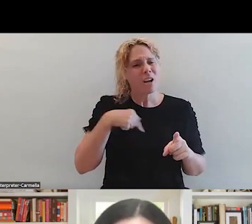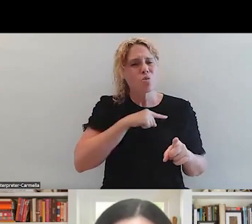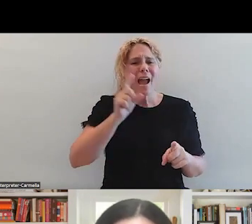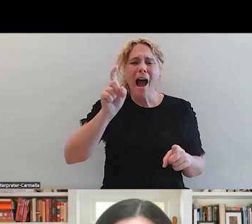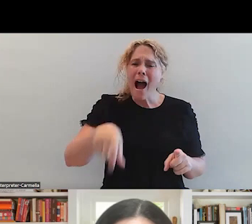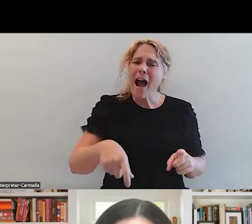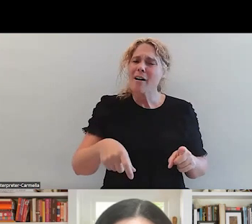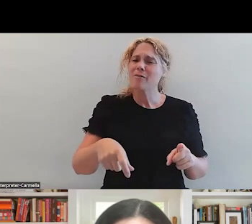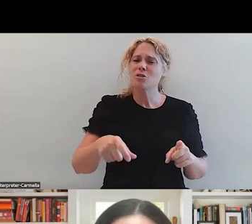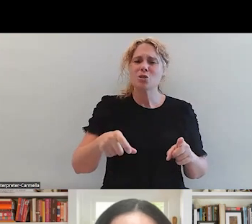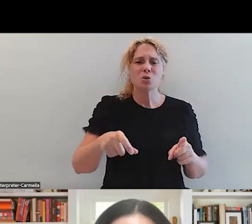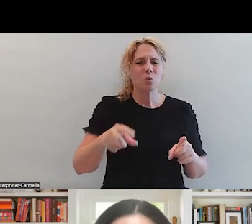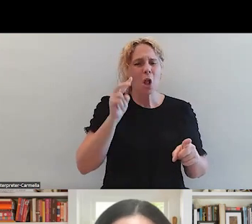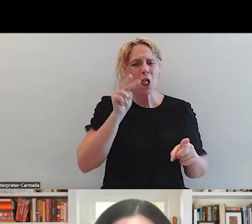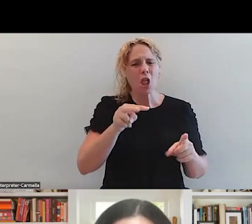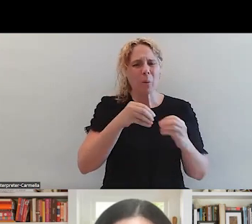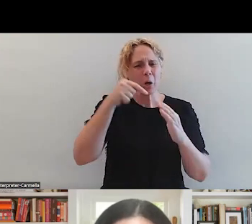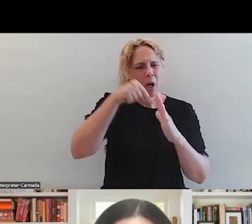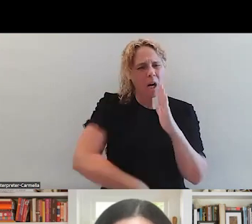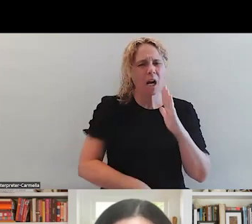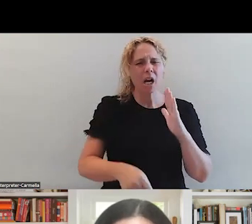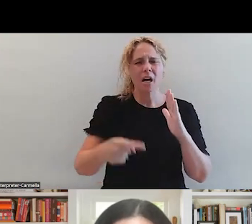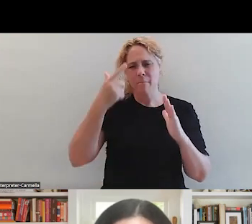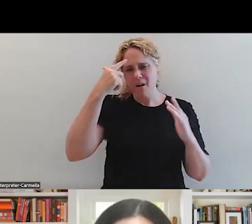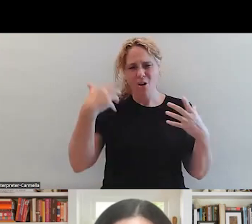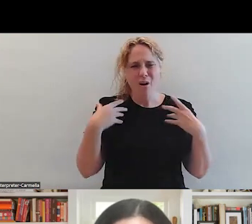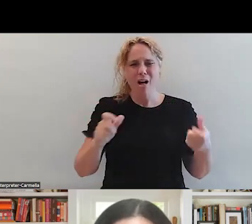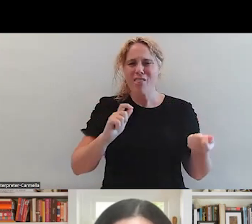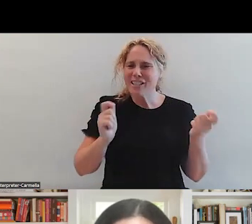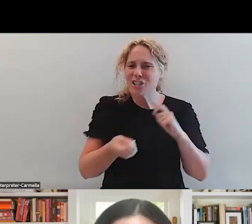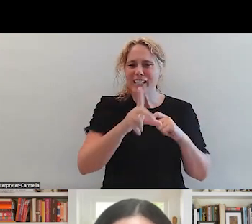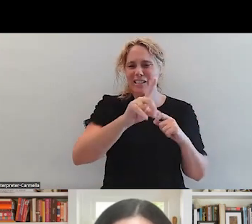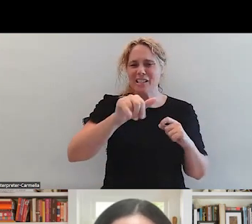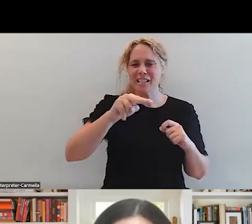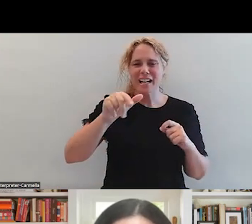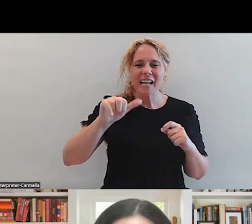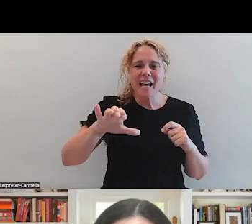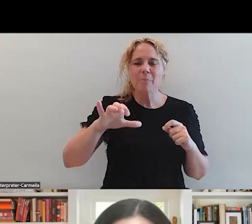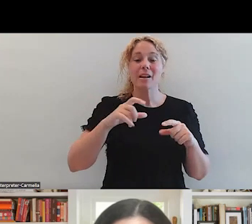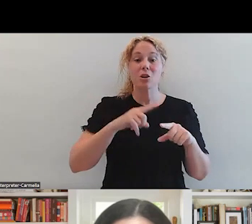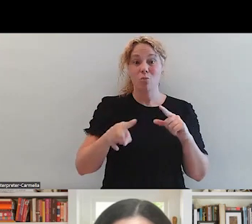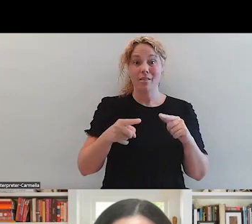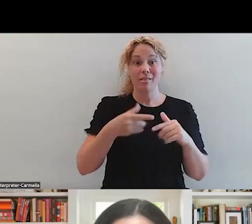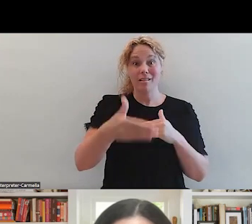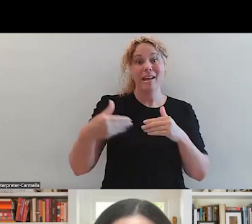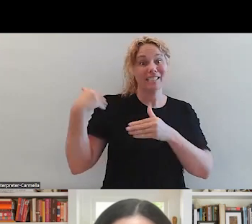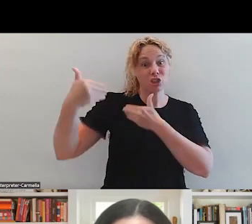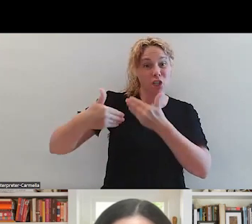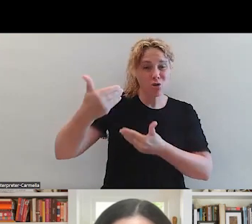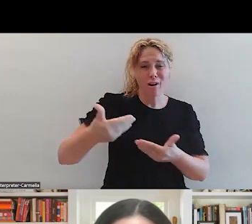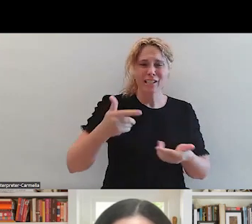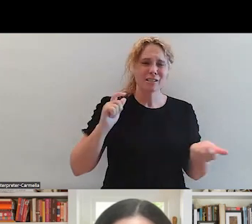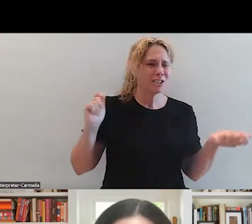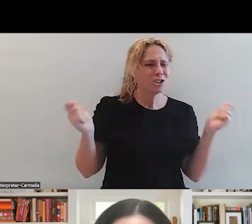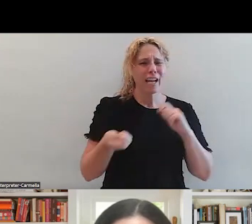to pull back the layer on mental health and really change things and change the dynamics. With this up and coming generation, so many things are changing. The